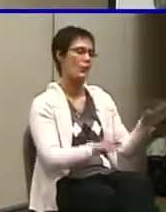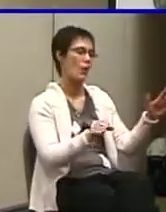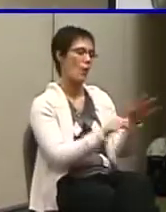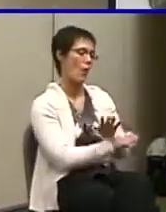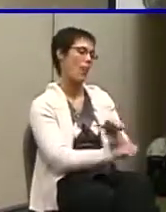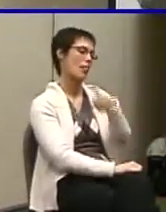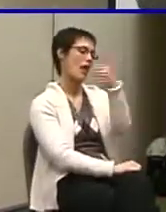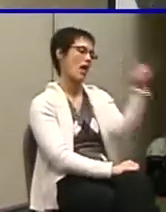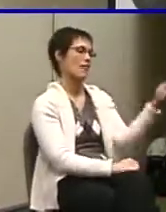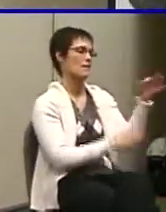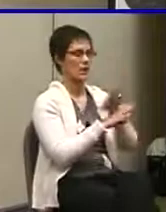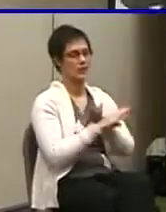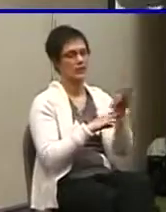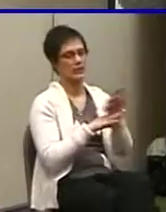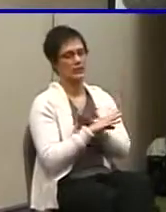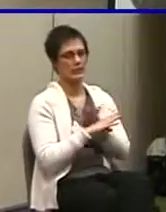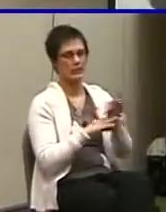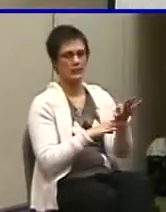function. Okay.